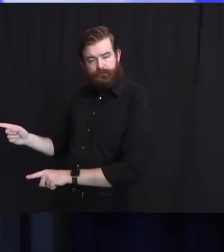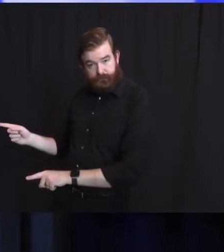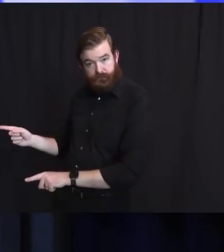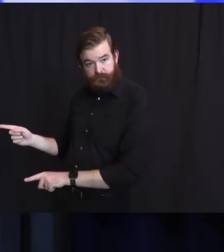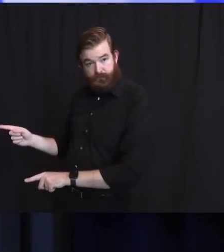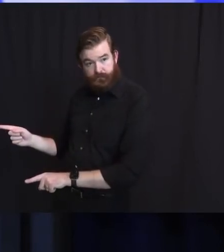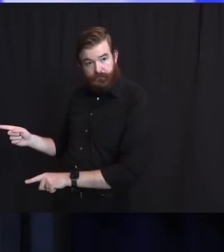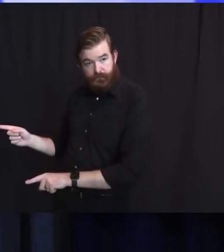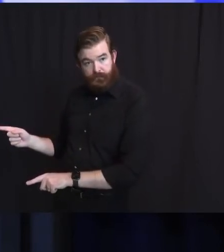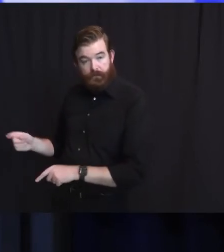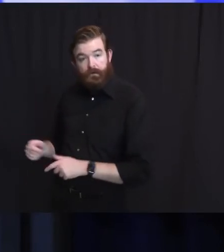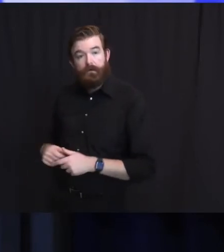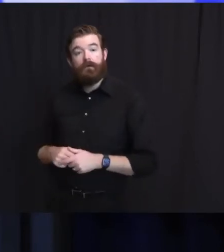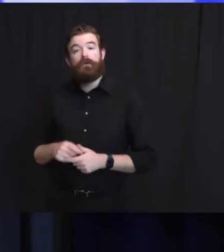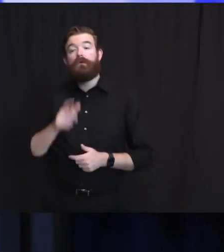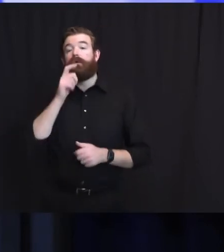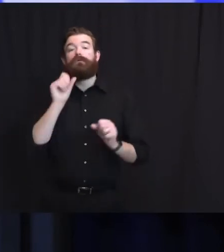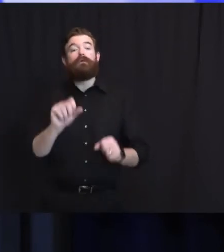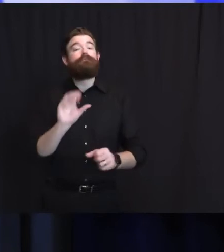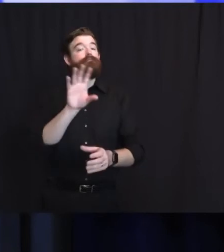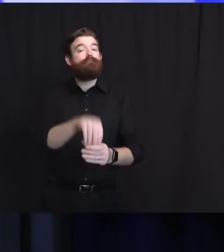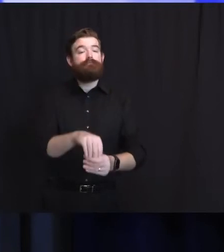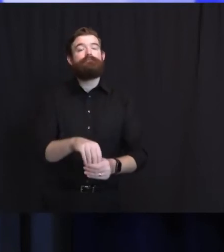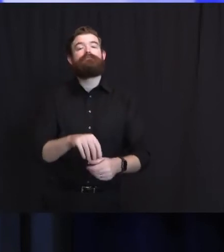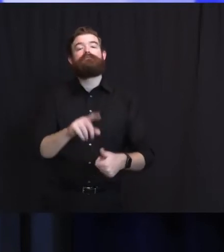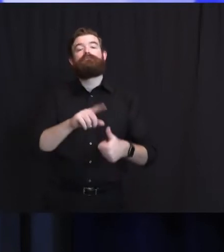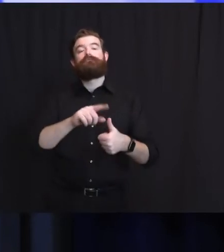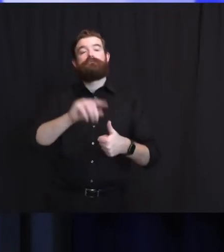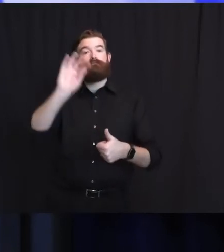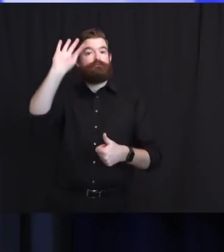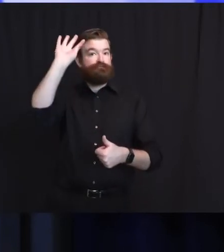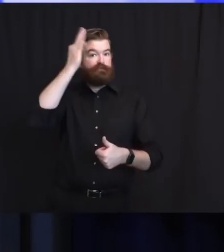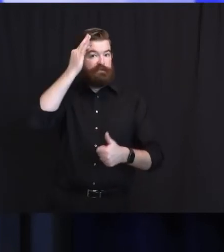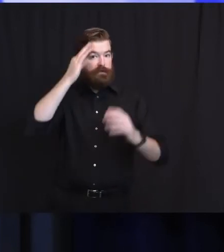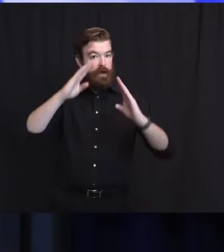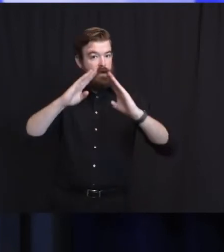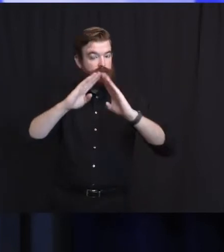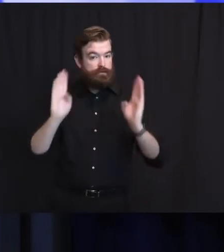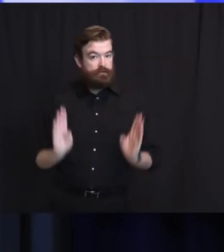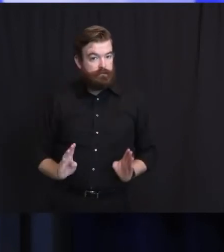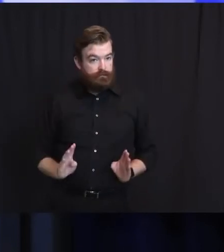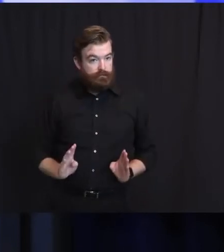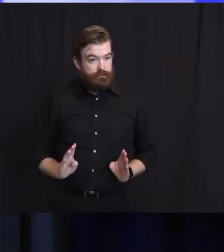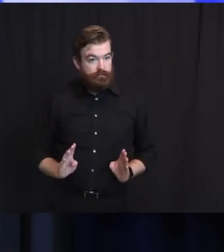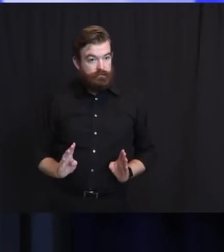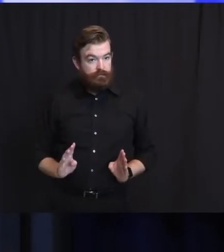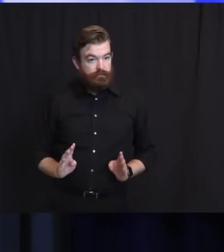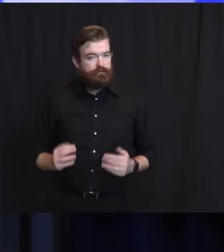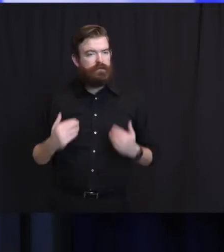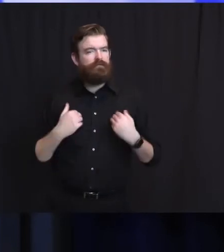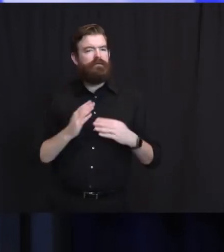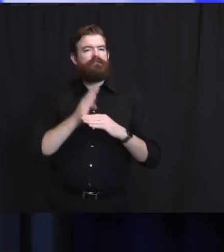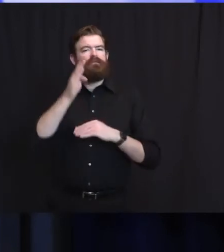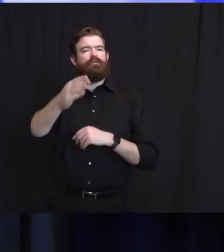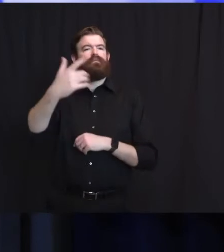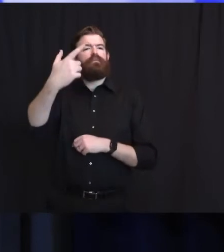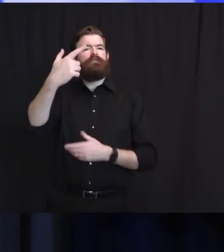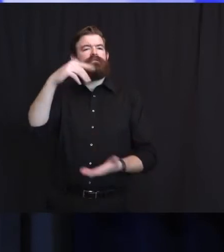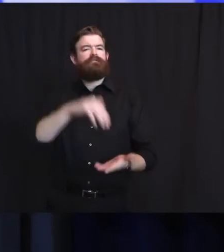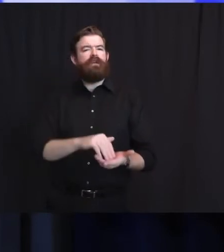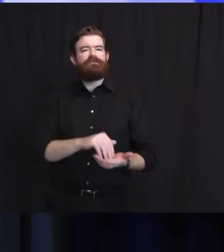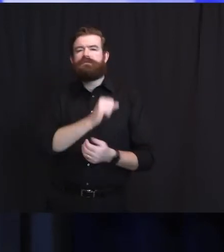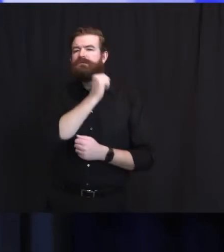include federal housing and urban development residences for 21,600 seniors, and also continuing